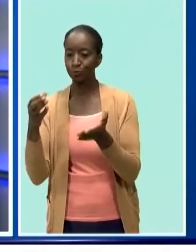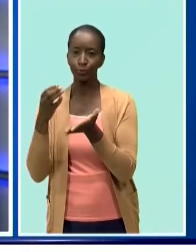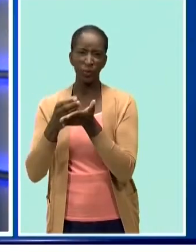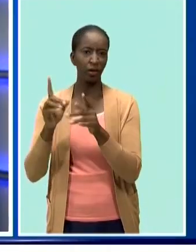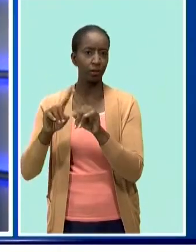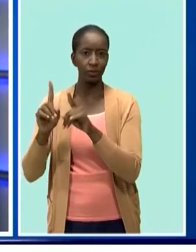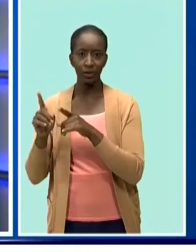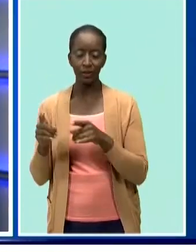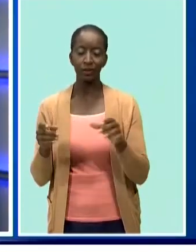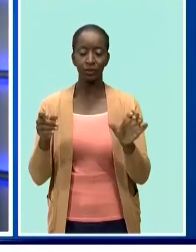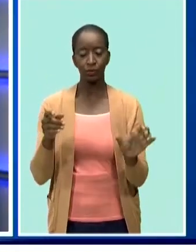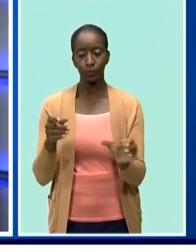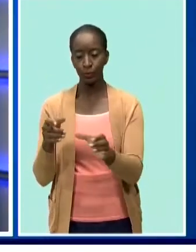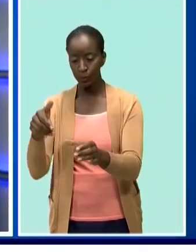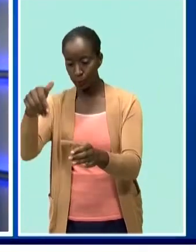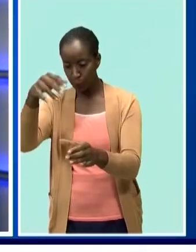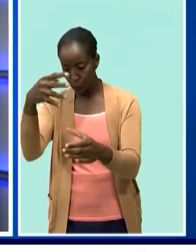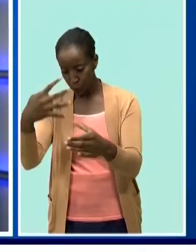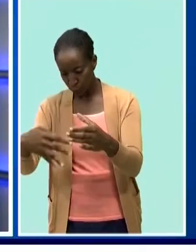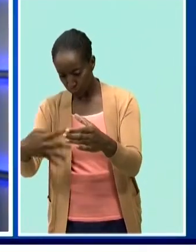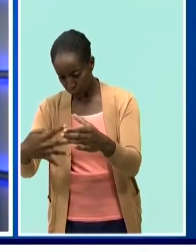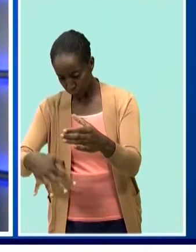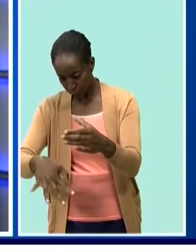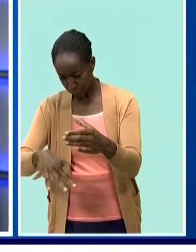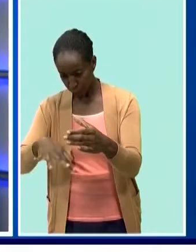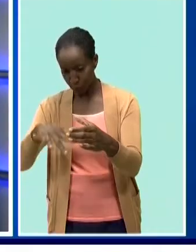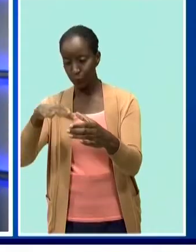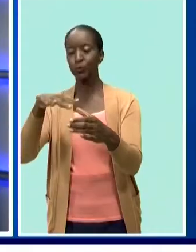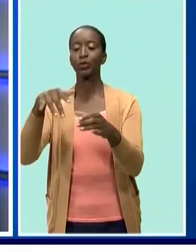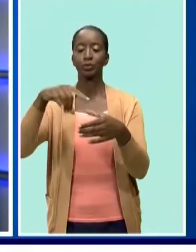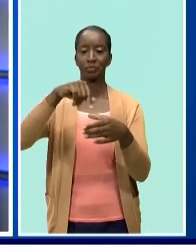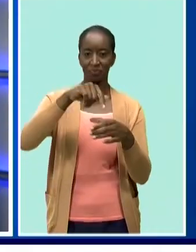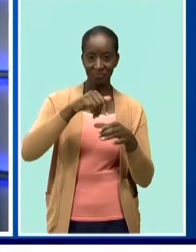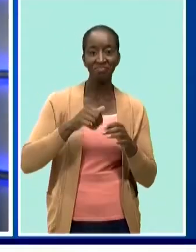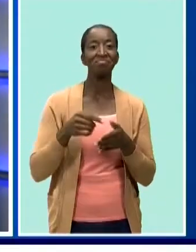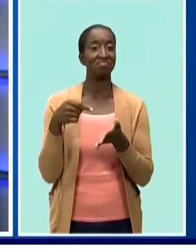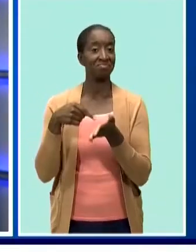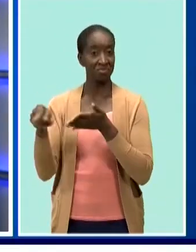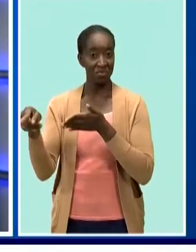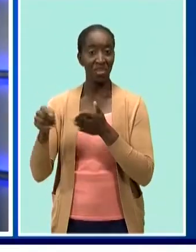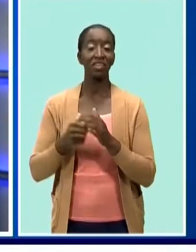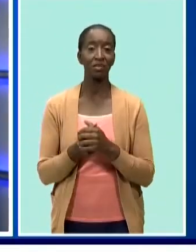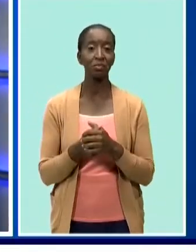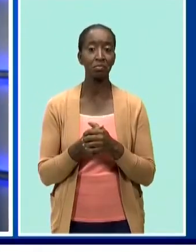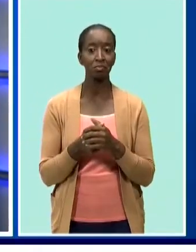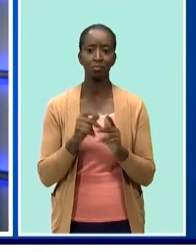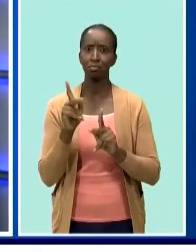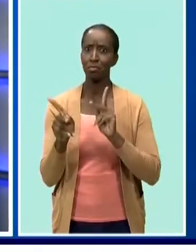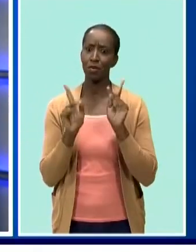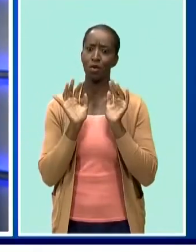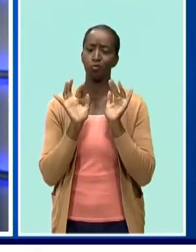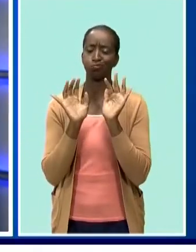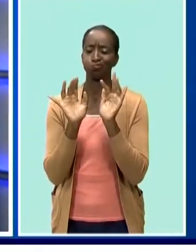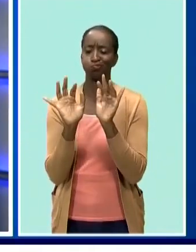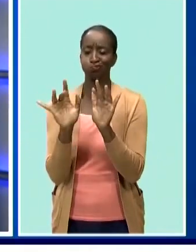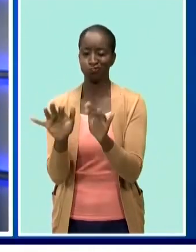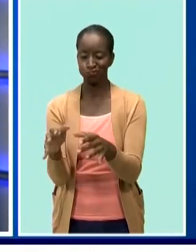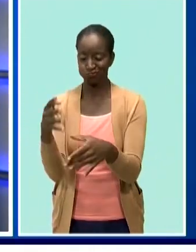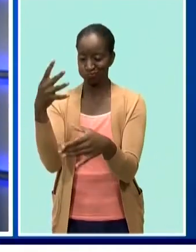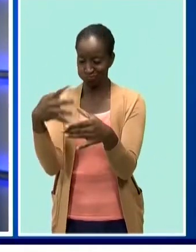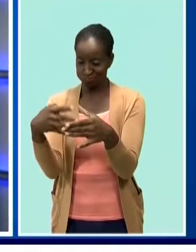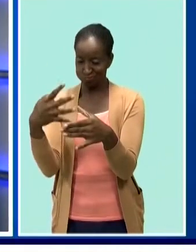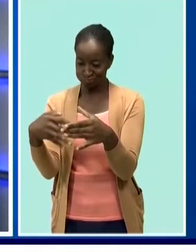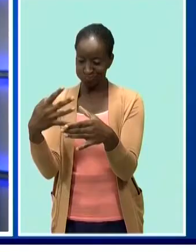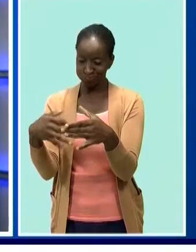says what started out as a trickle of interest in the new offer is now a torrent as word continues to spread.